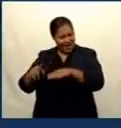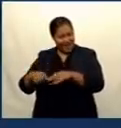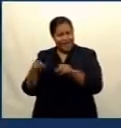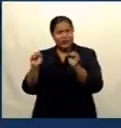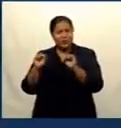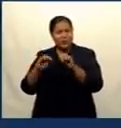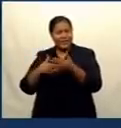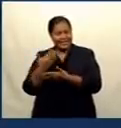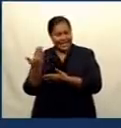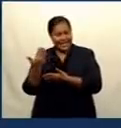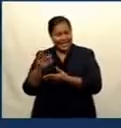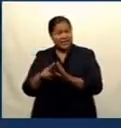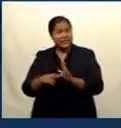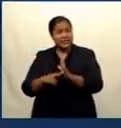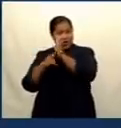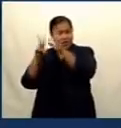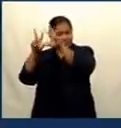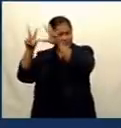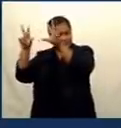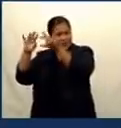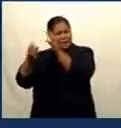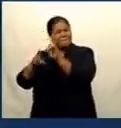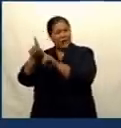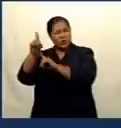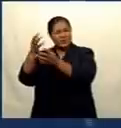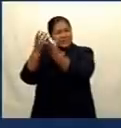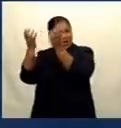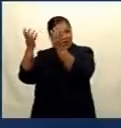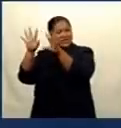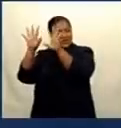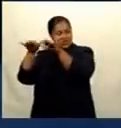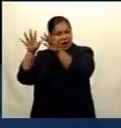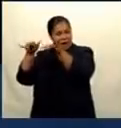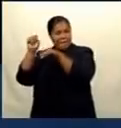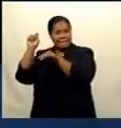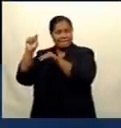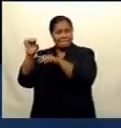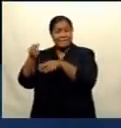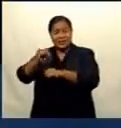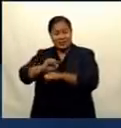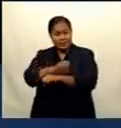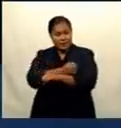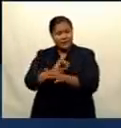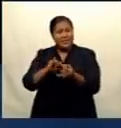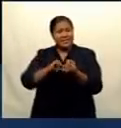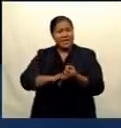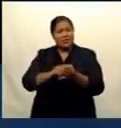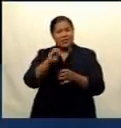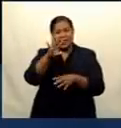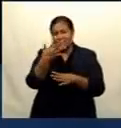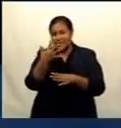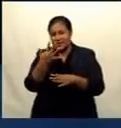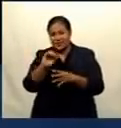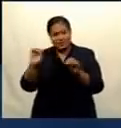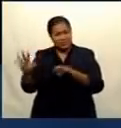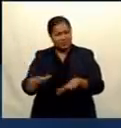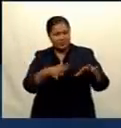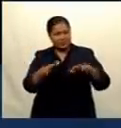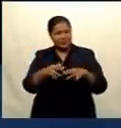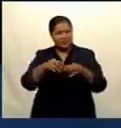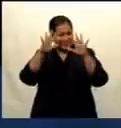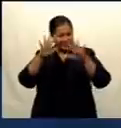day. In the north, mostly cloudy with some showers. At sea, southerly winds 10 to 15 knots, swells gradually